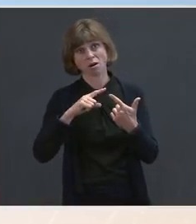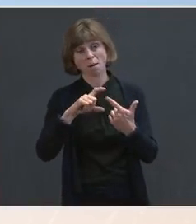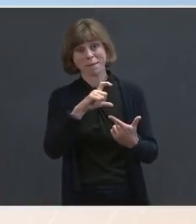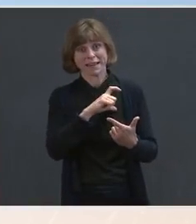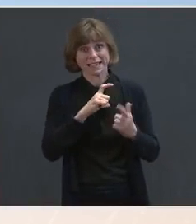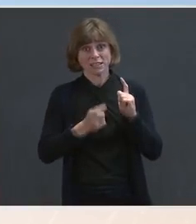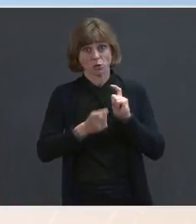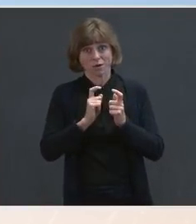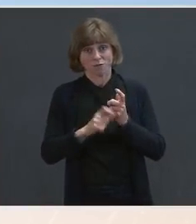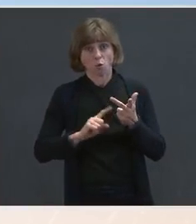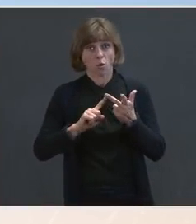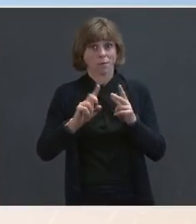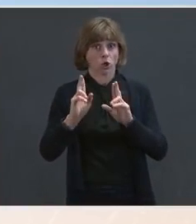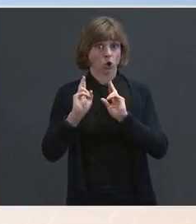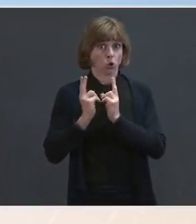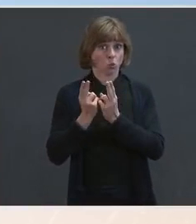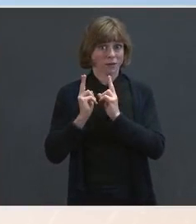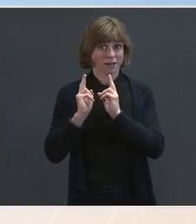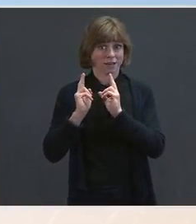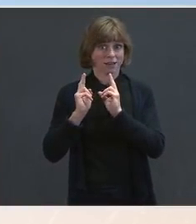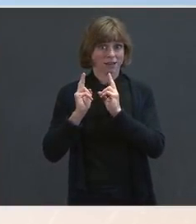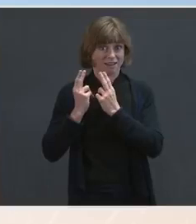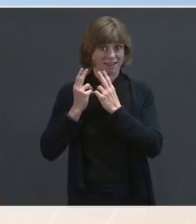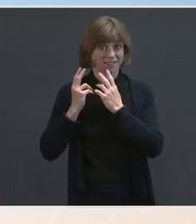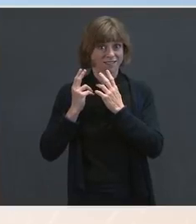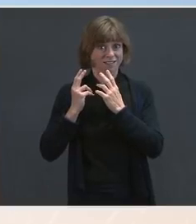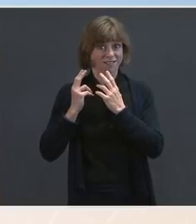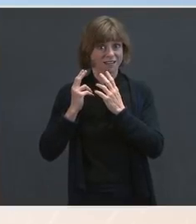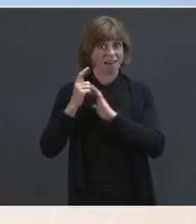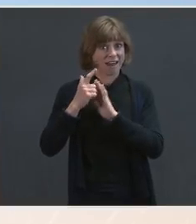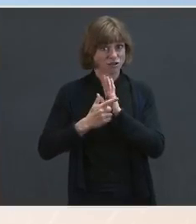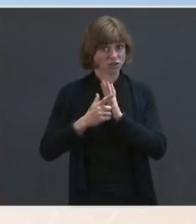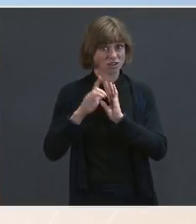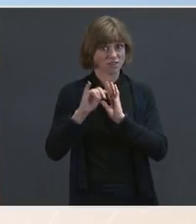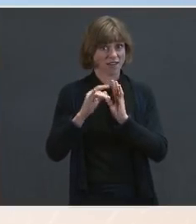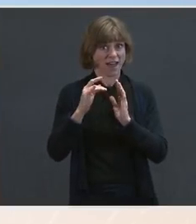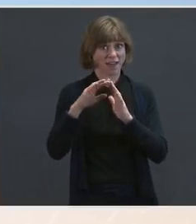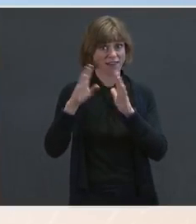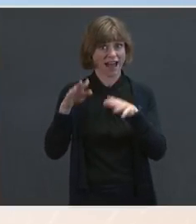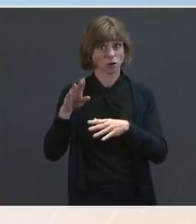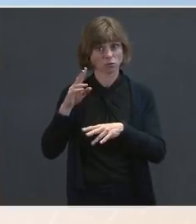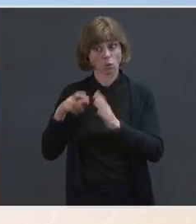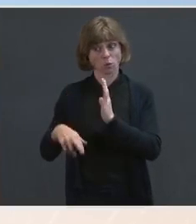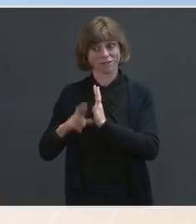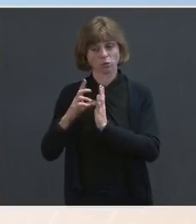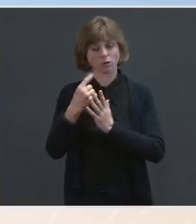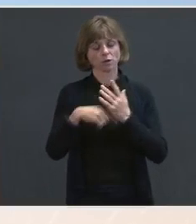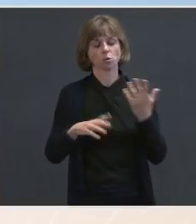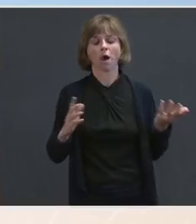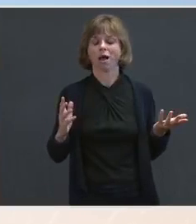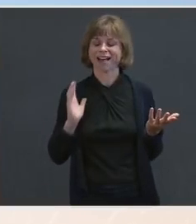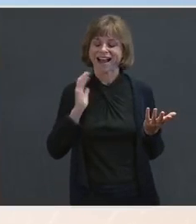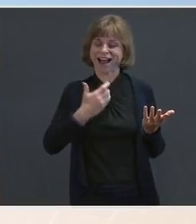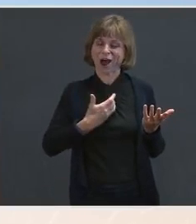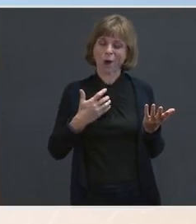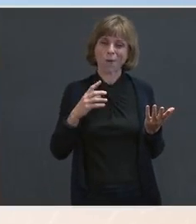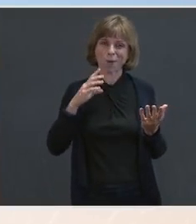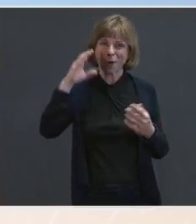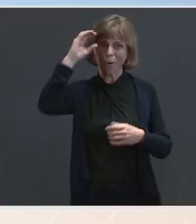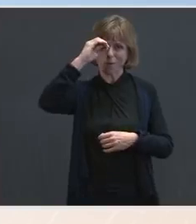some union-related legislation that the House is looking at next week. Well, our view is that voting rights,